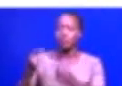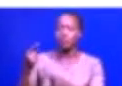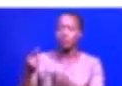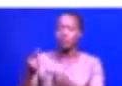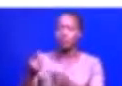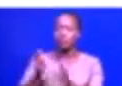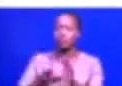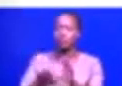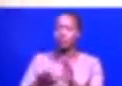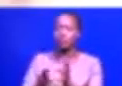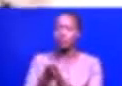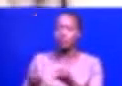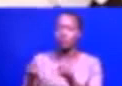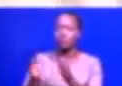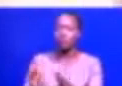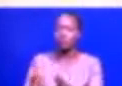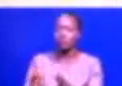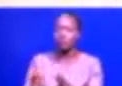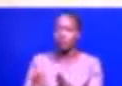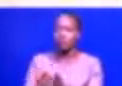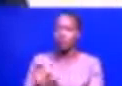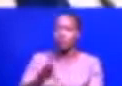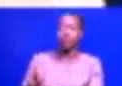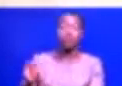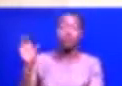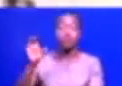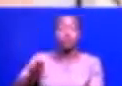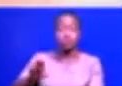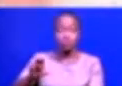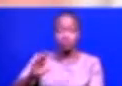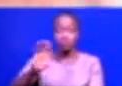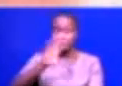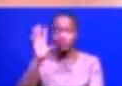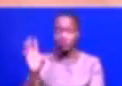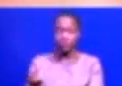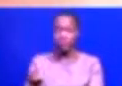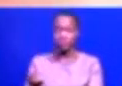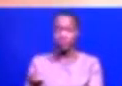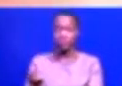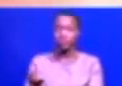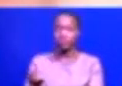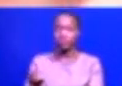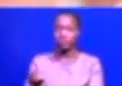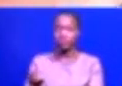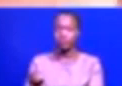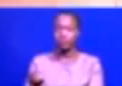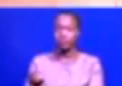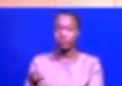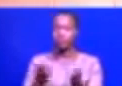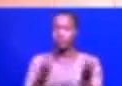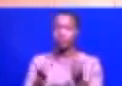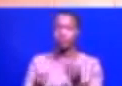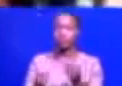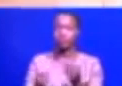definitely participate in the qualifiers for the Basketball Africa League that is BAL. And therefore, we expect that